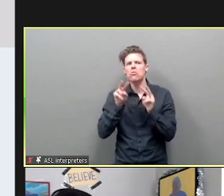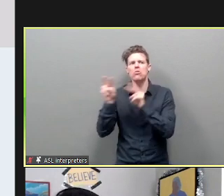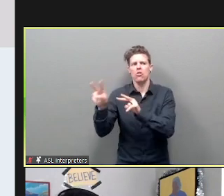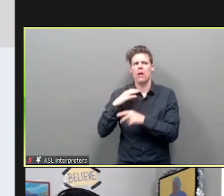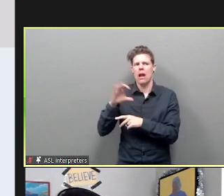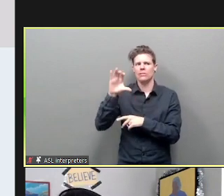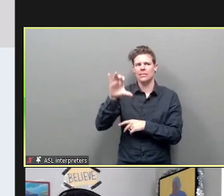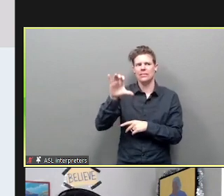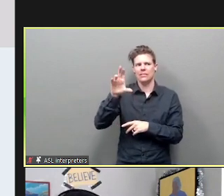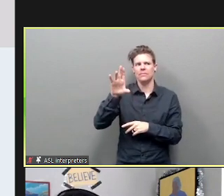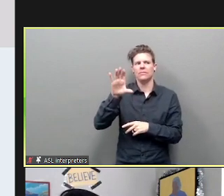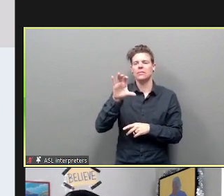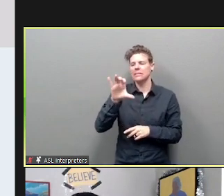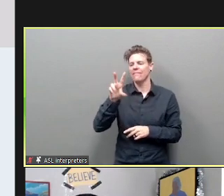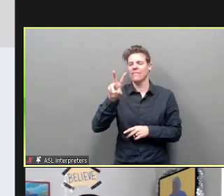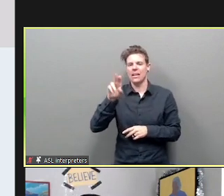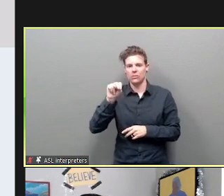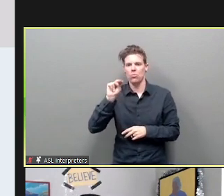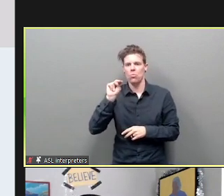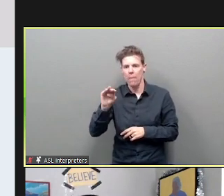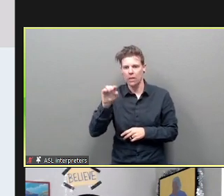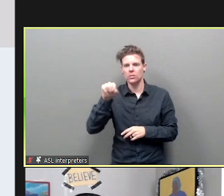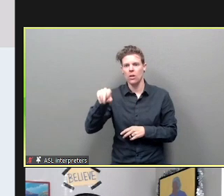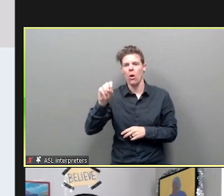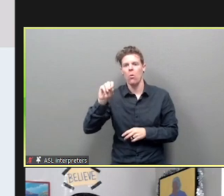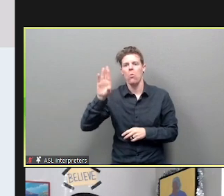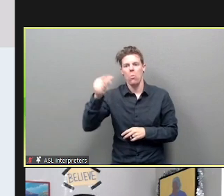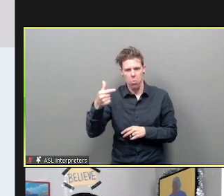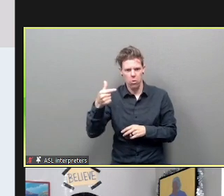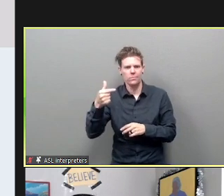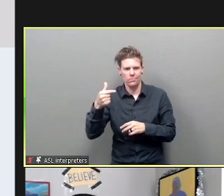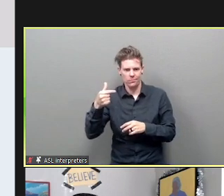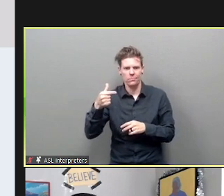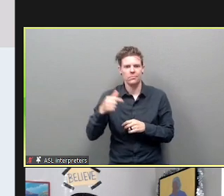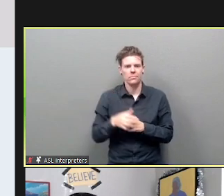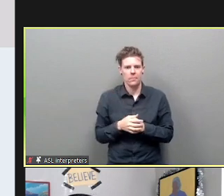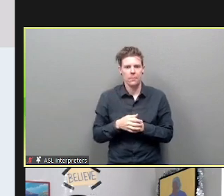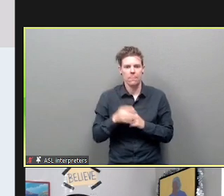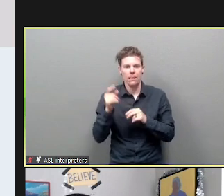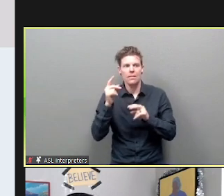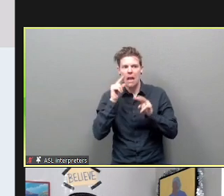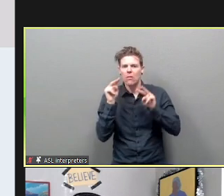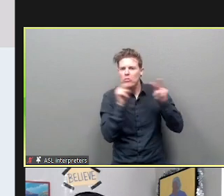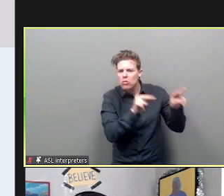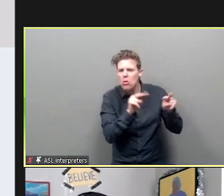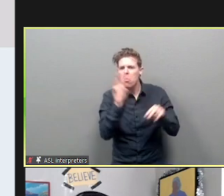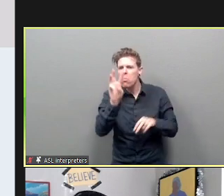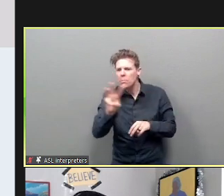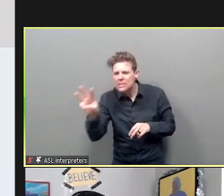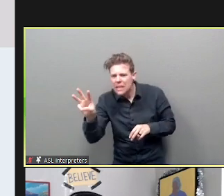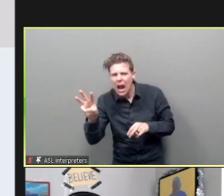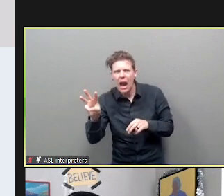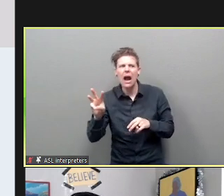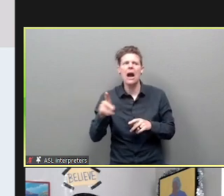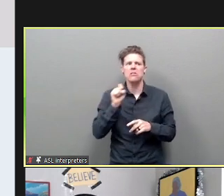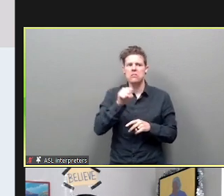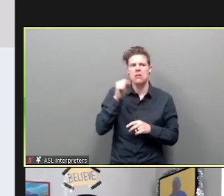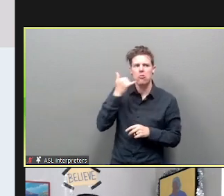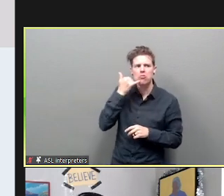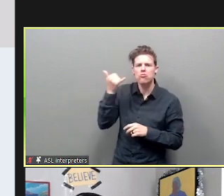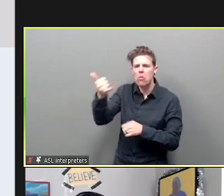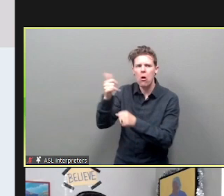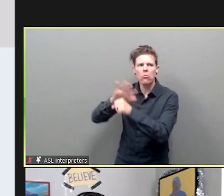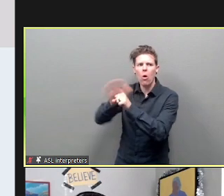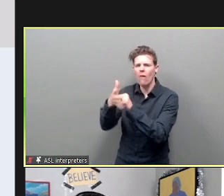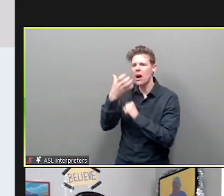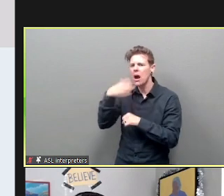cvnewmexicohealth.org self-test website. And then you can also call our coronavirus hotline. They have this chart as well, and they're